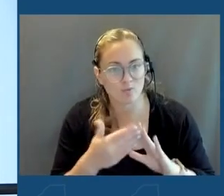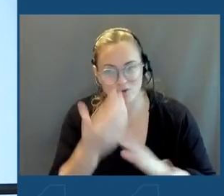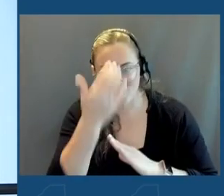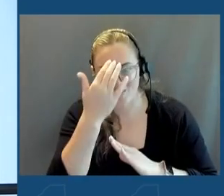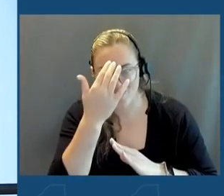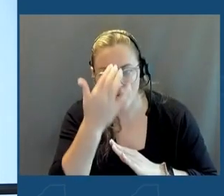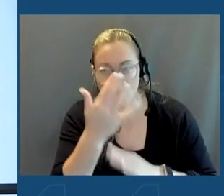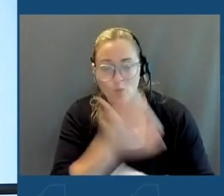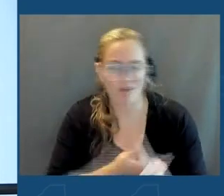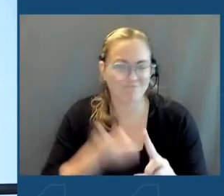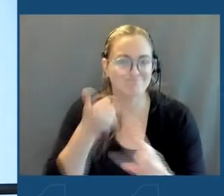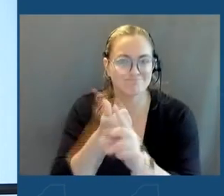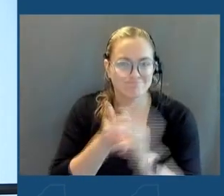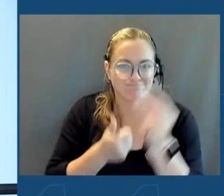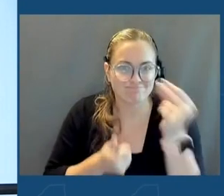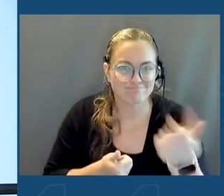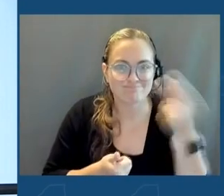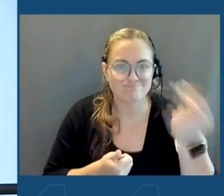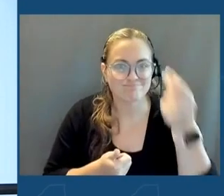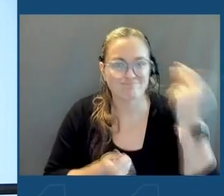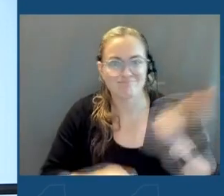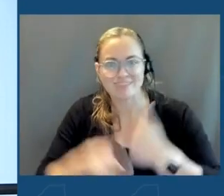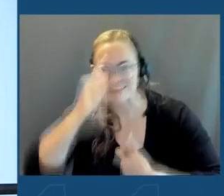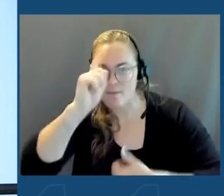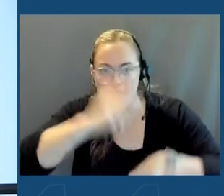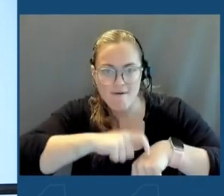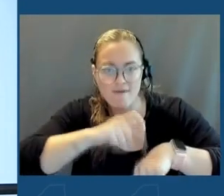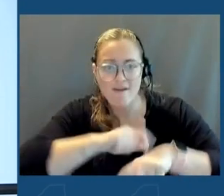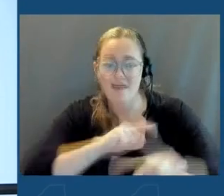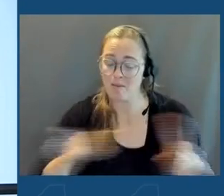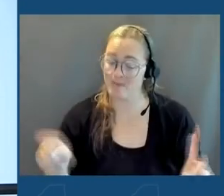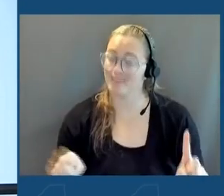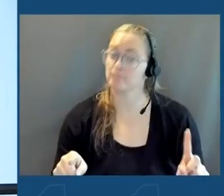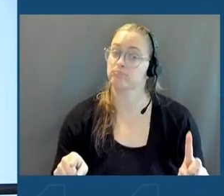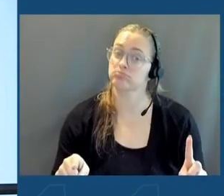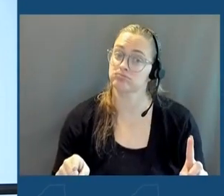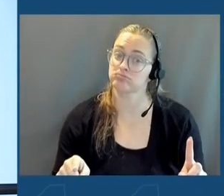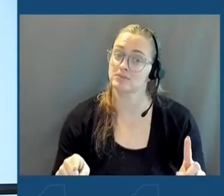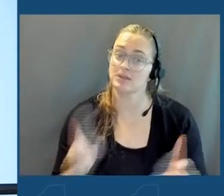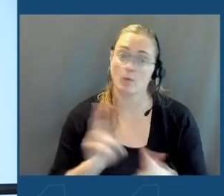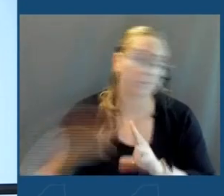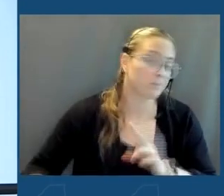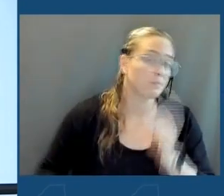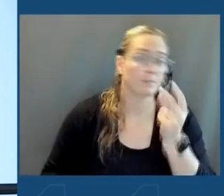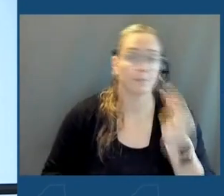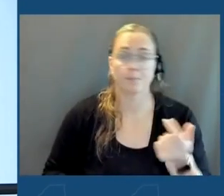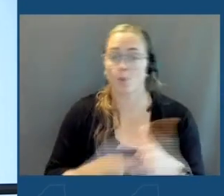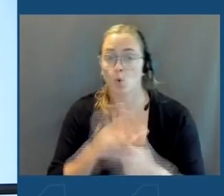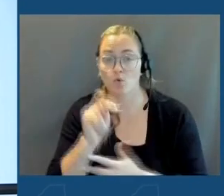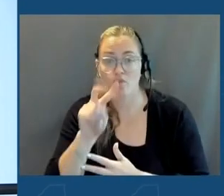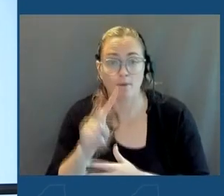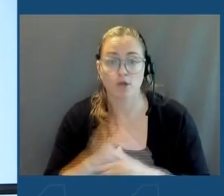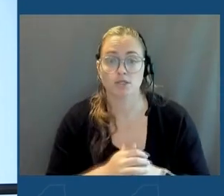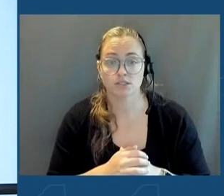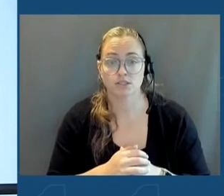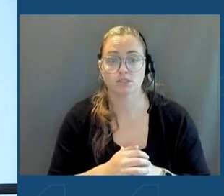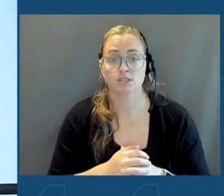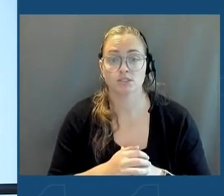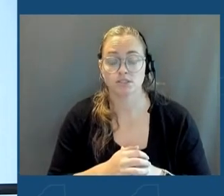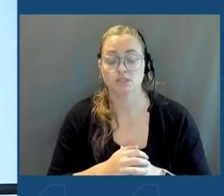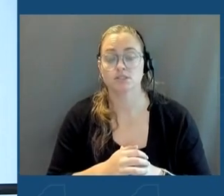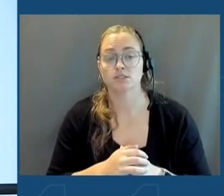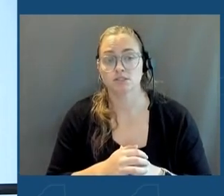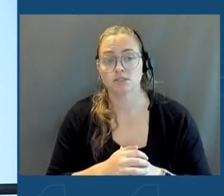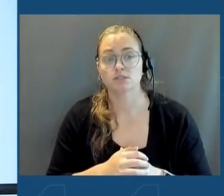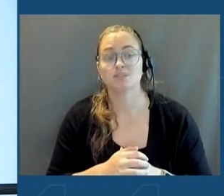hard and hot in the summertime, but man, does it drop off really fast when we hit November. So this is a